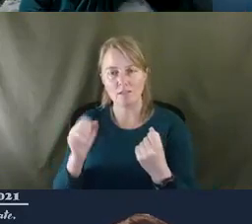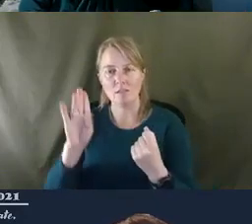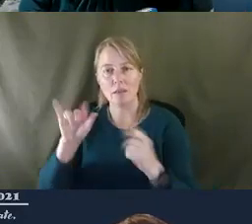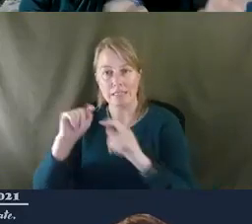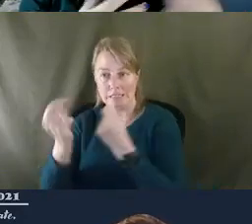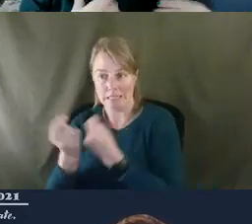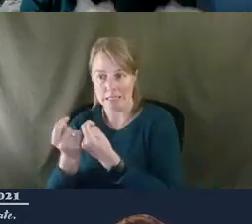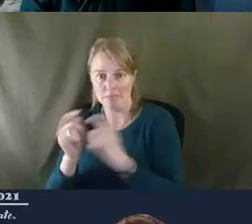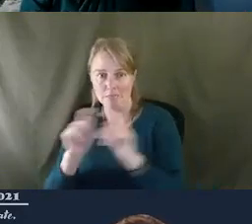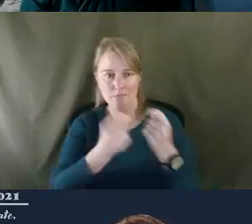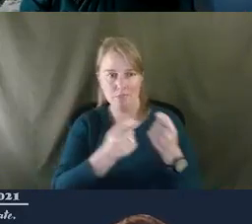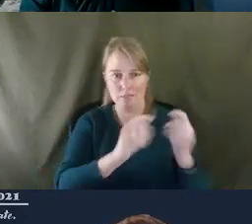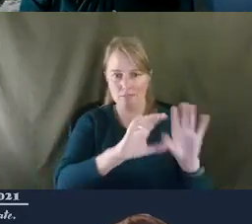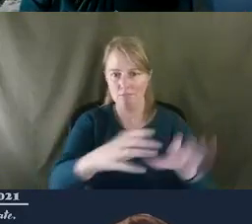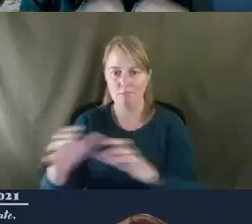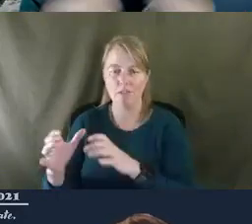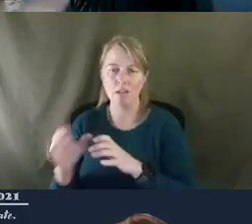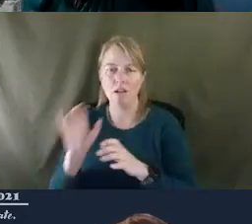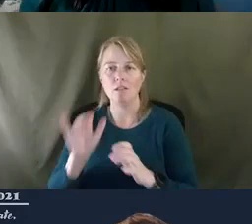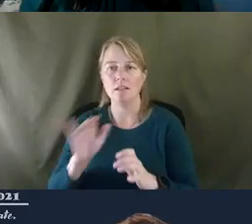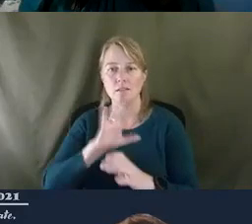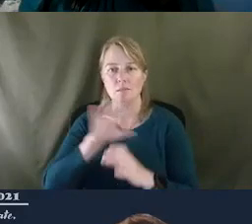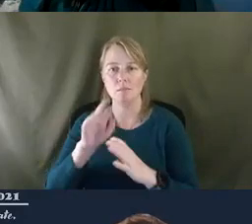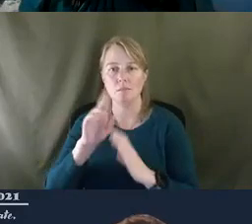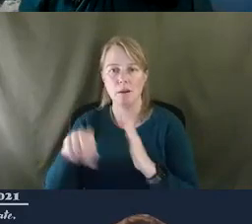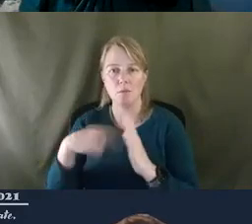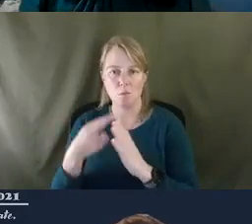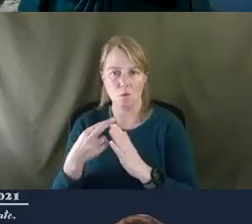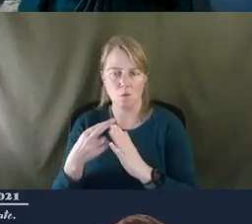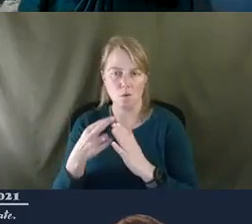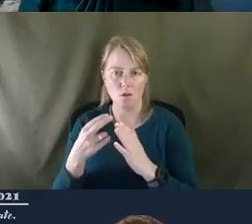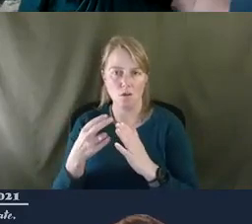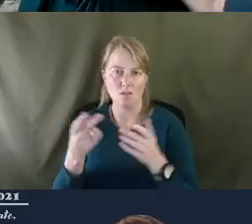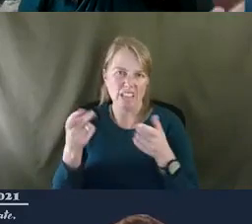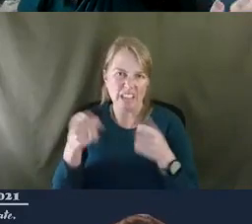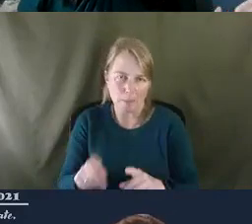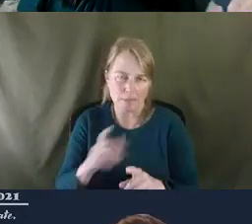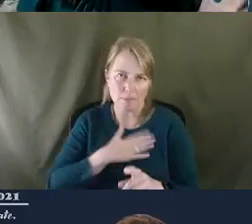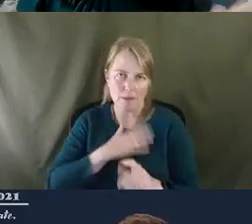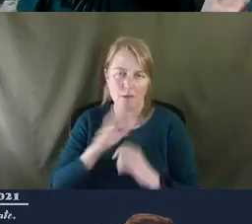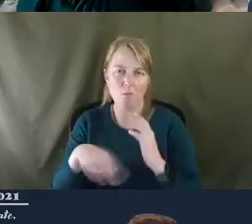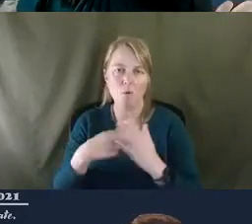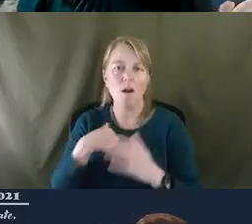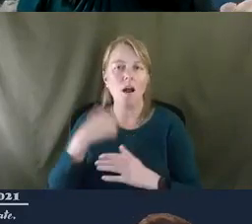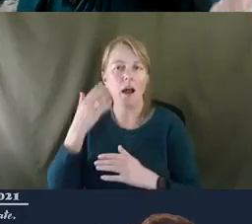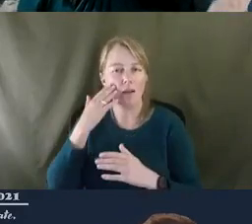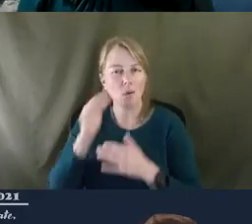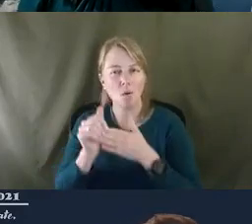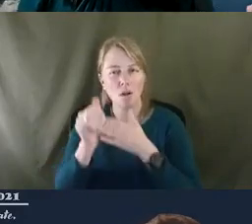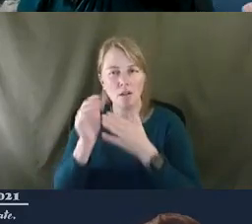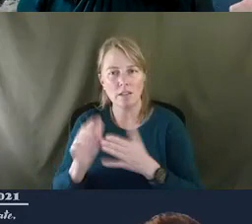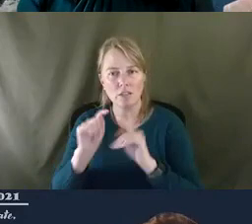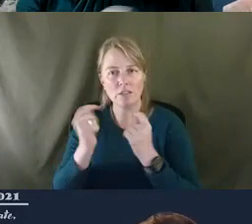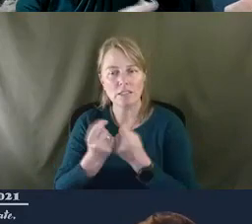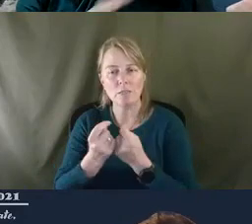have all of those, and that is part of my role too. It just happens to be that that's part of my role. So I do know all of the leadership team's